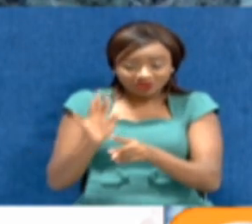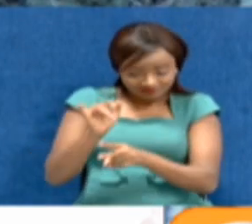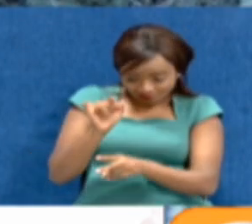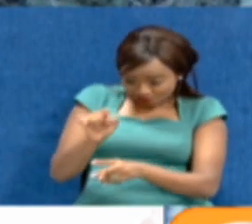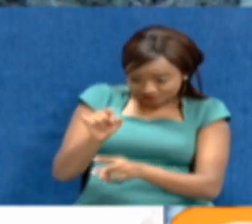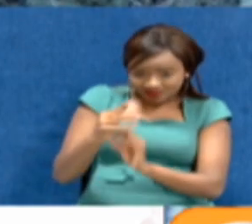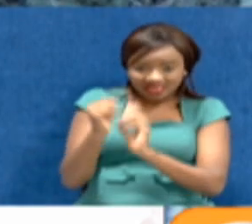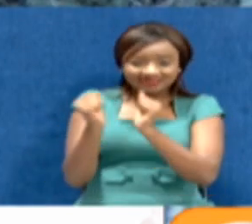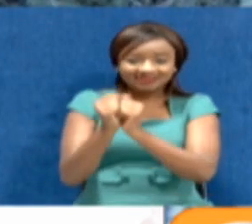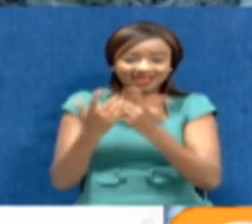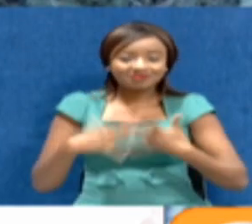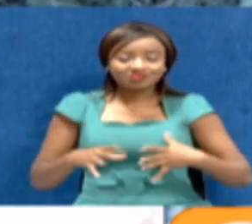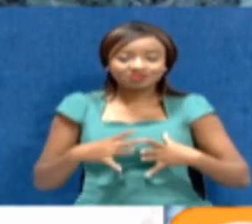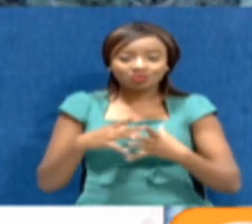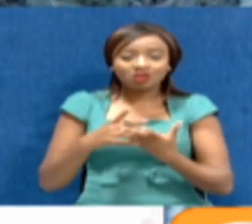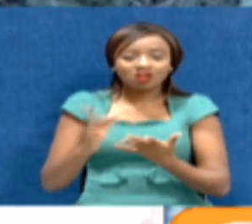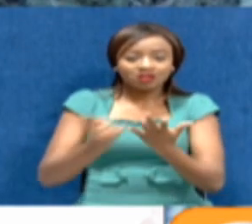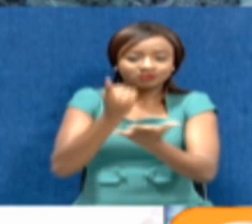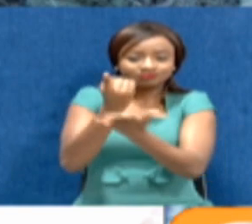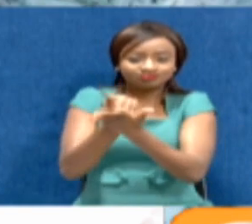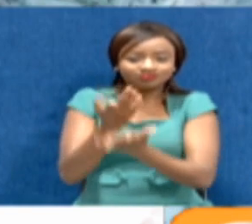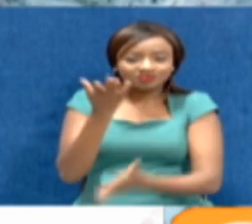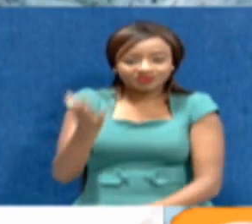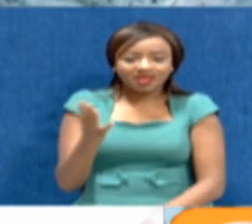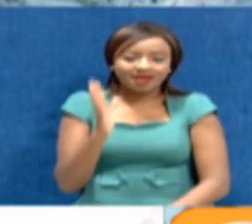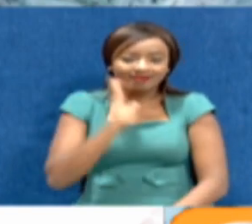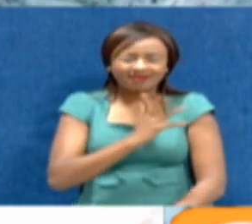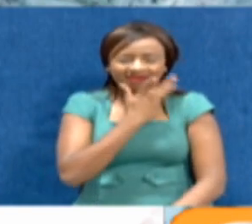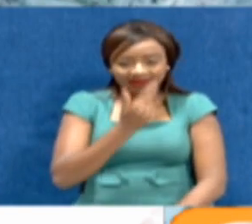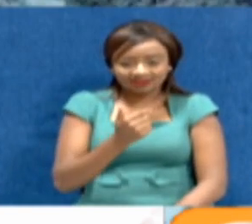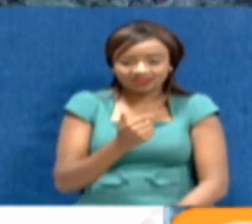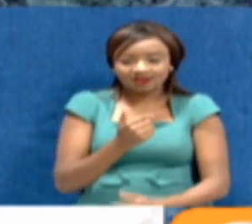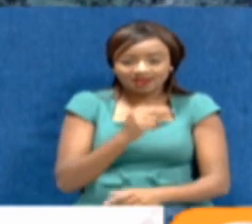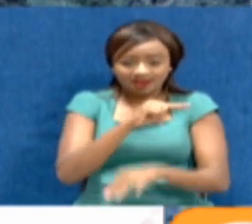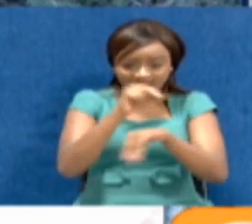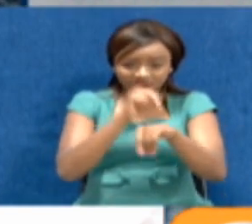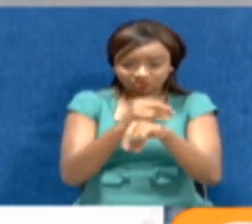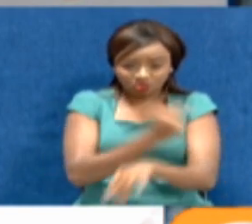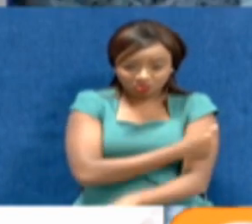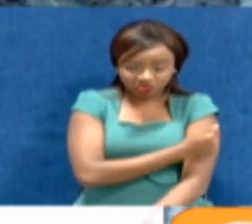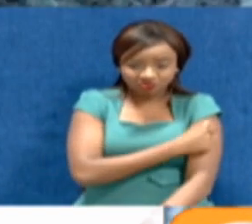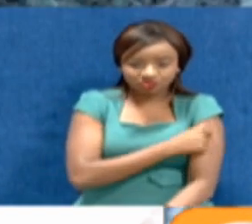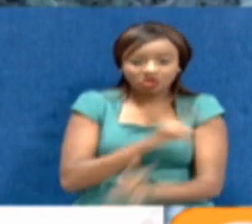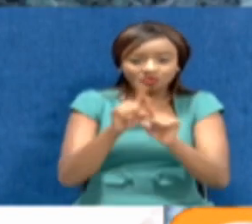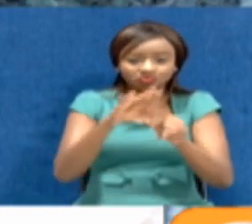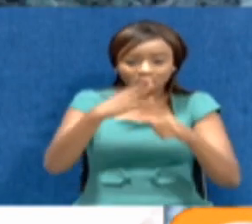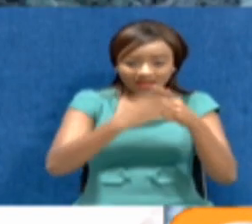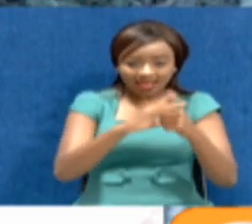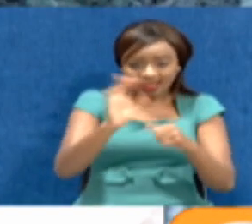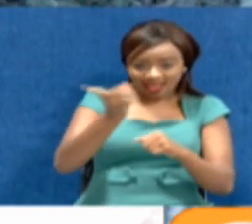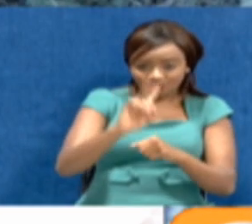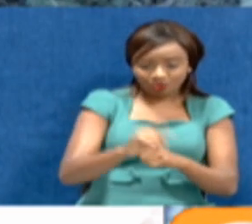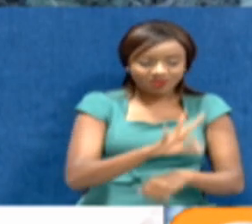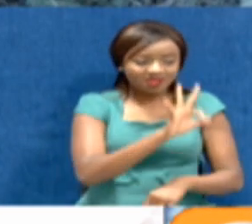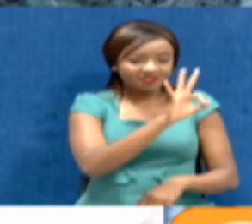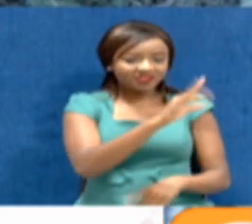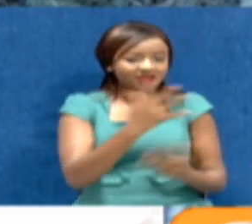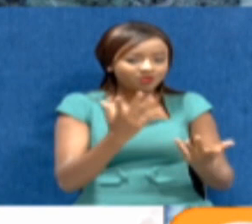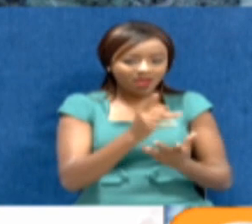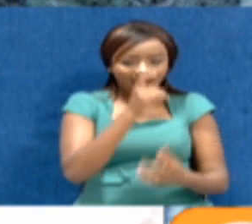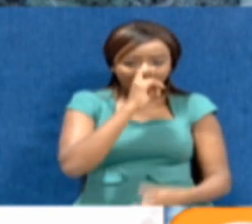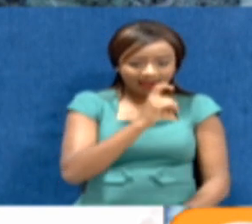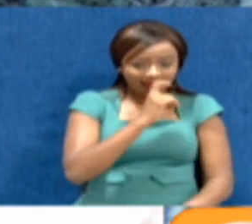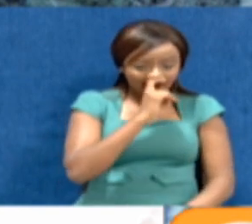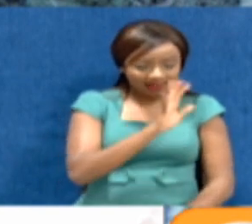period, 10 patients were admitted at the Kenyatta National Hospital, 9 at the Nairobi Hospital, and 3 at the